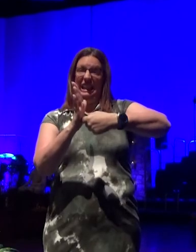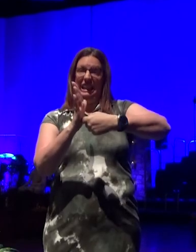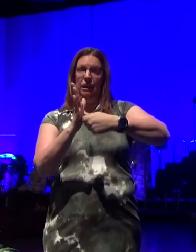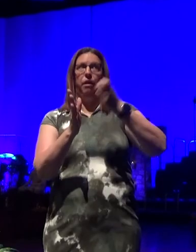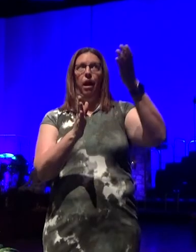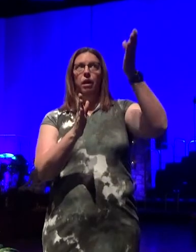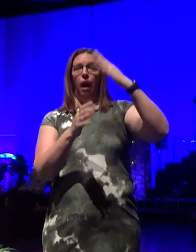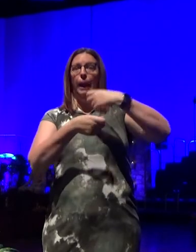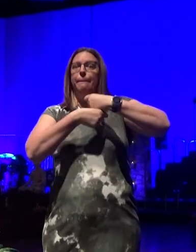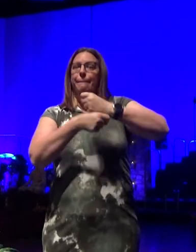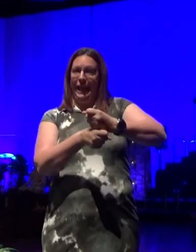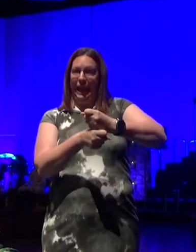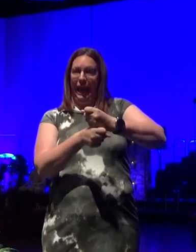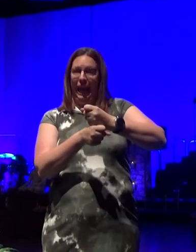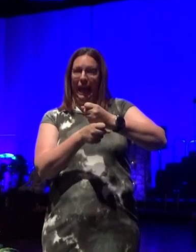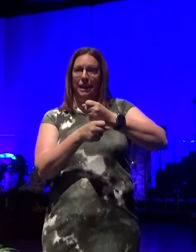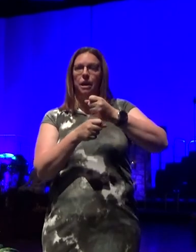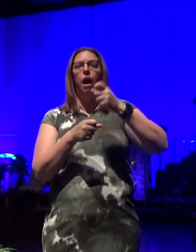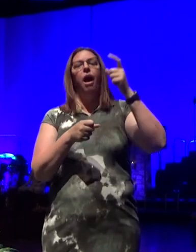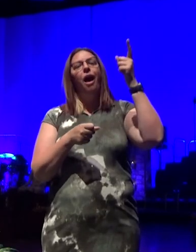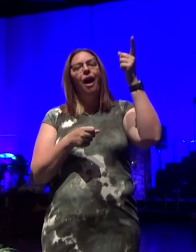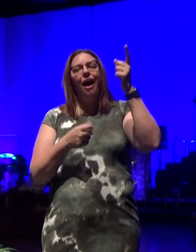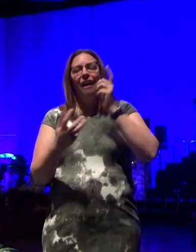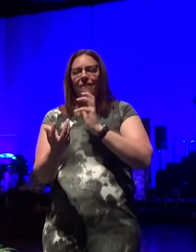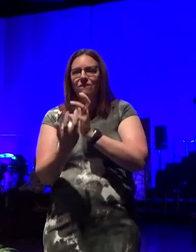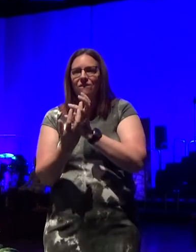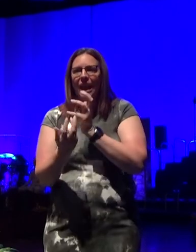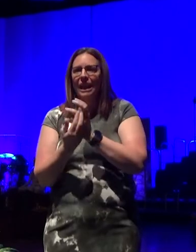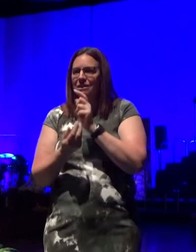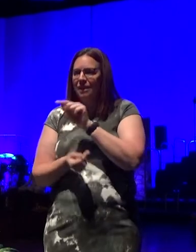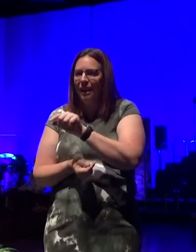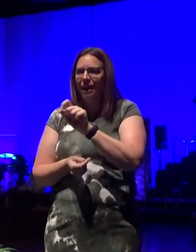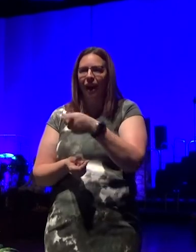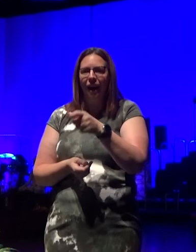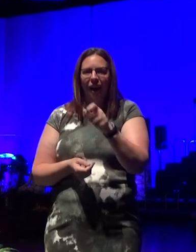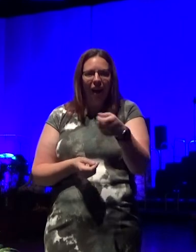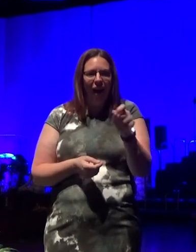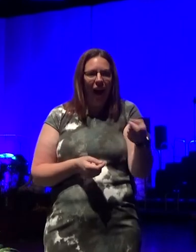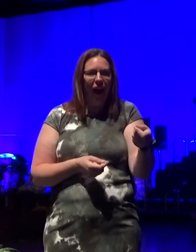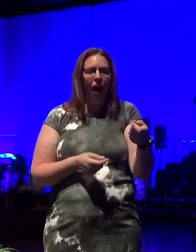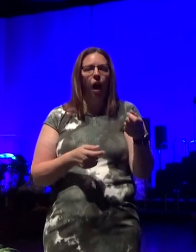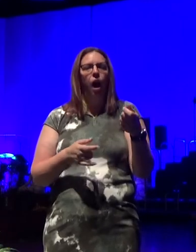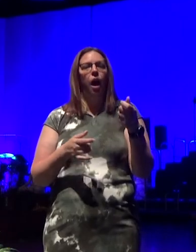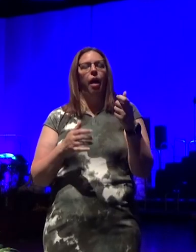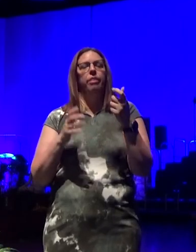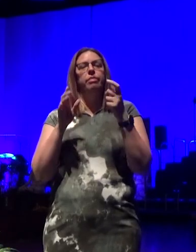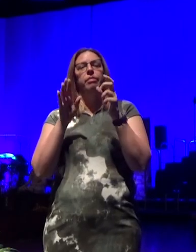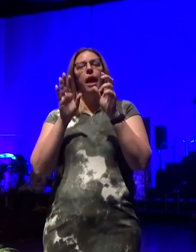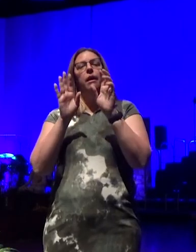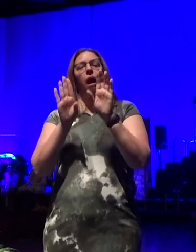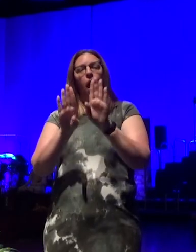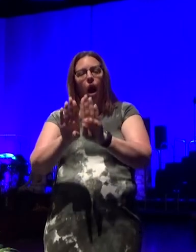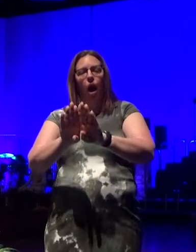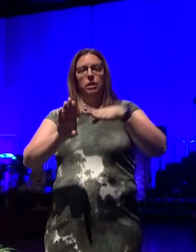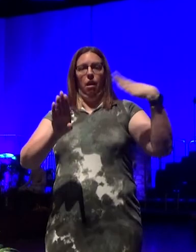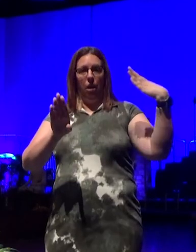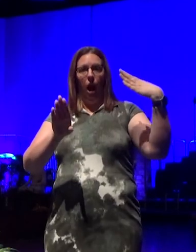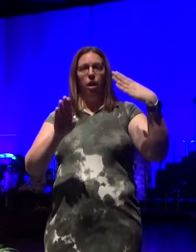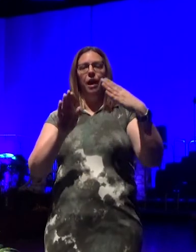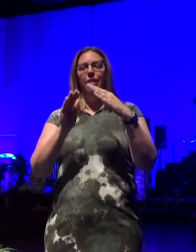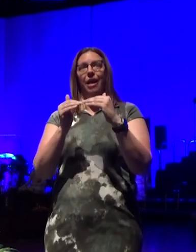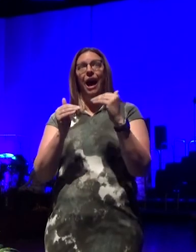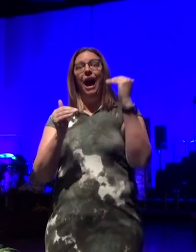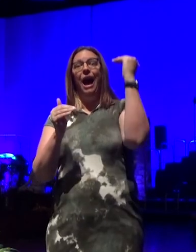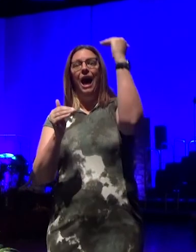begins to fit in all those places around you that unlock the highest possibilities for your well-being, your